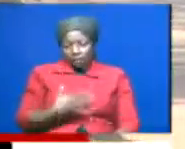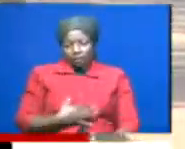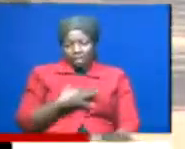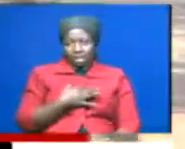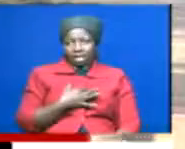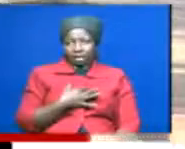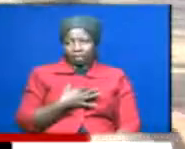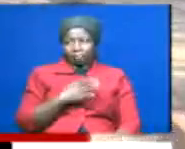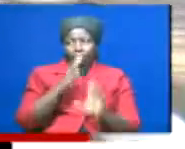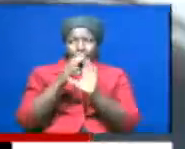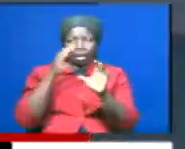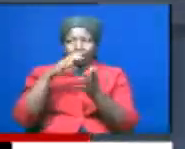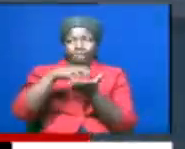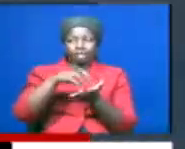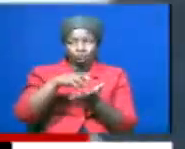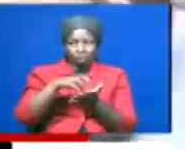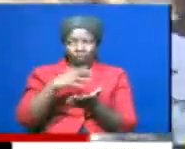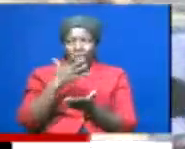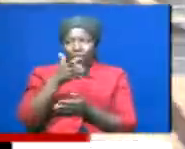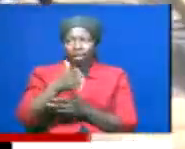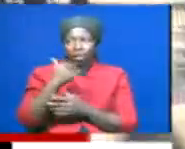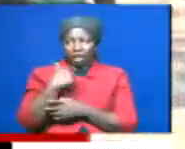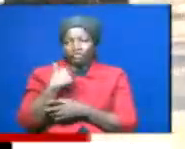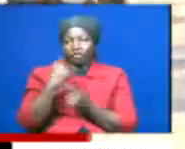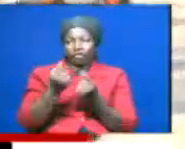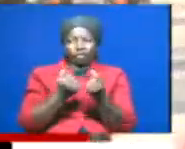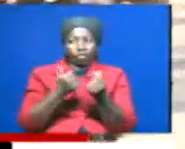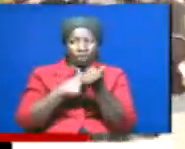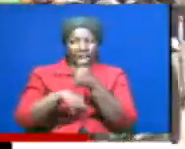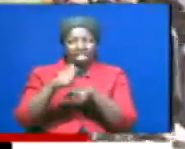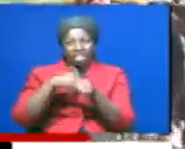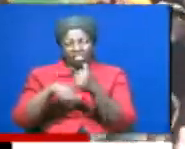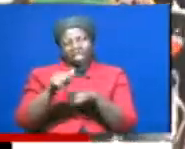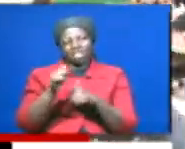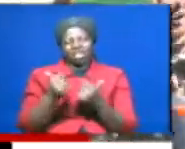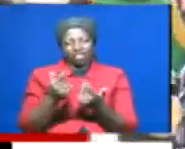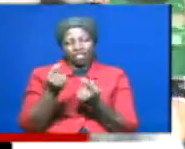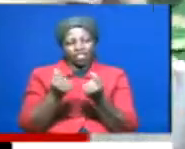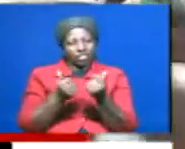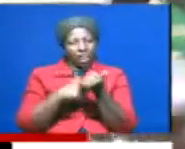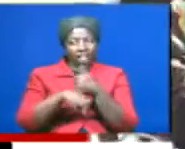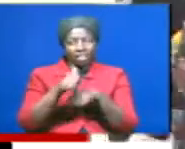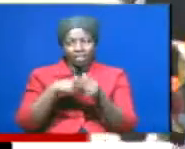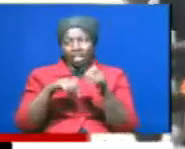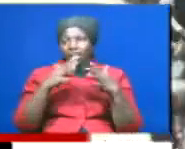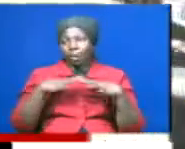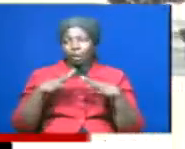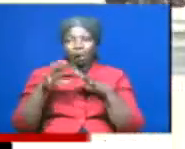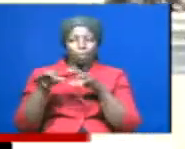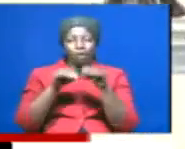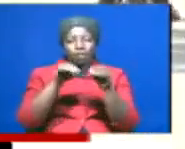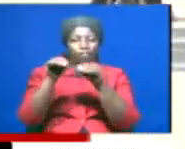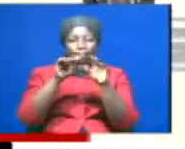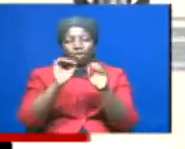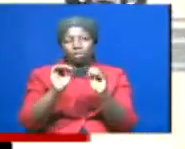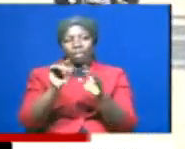bus station, there. There's little activity, or if there is any, it is very little. People are not moving, actually, and that's